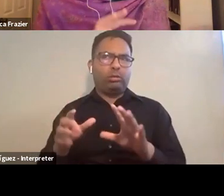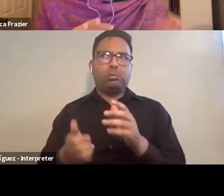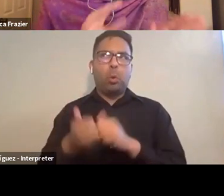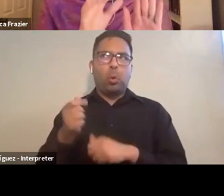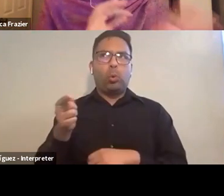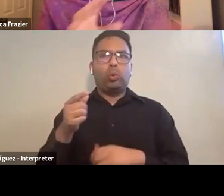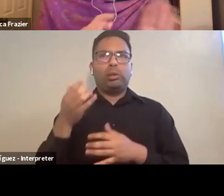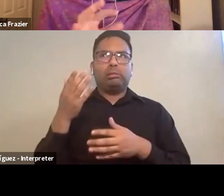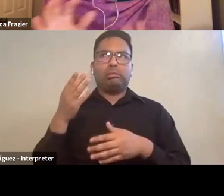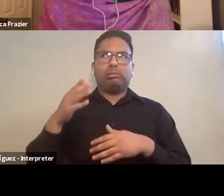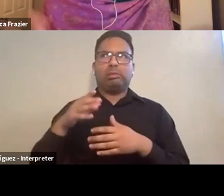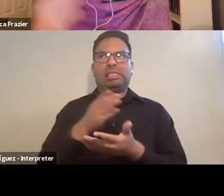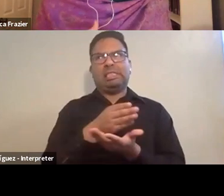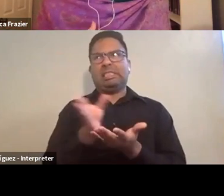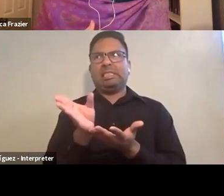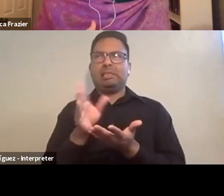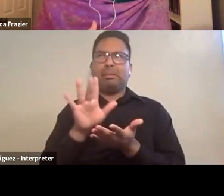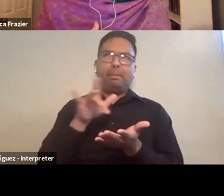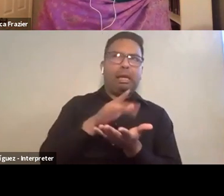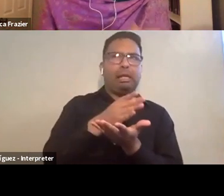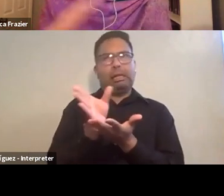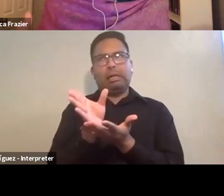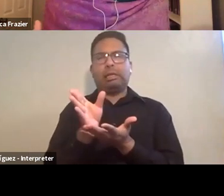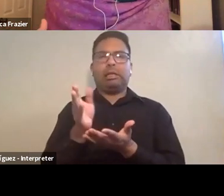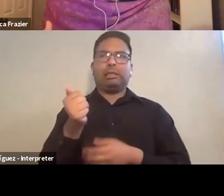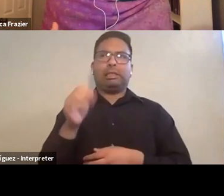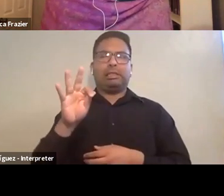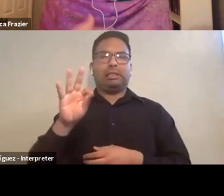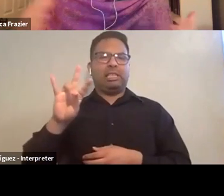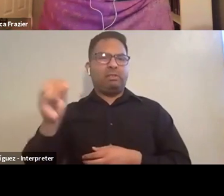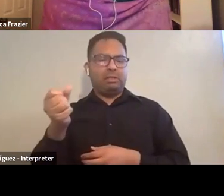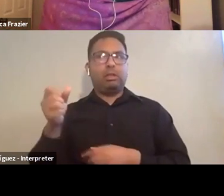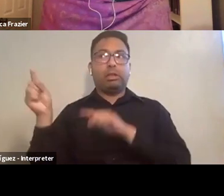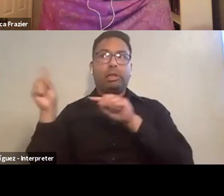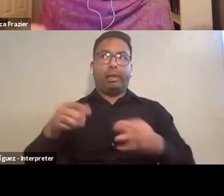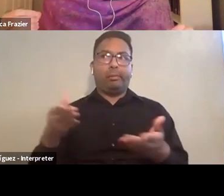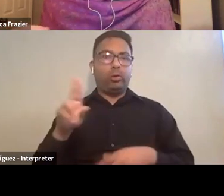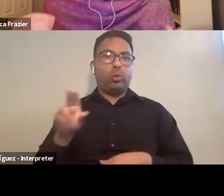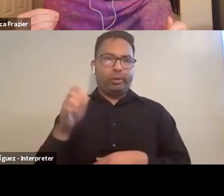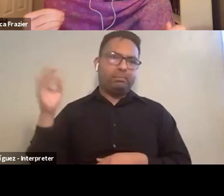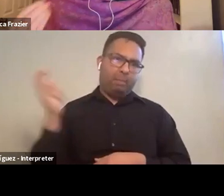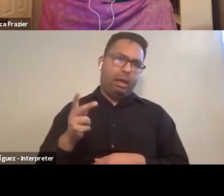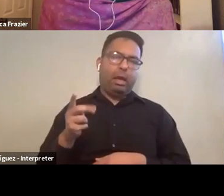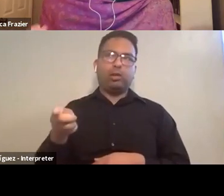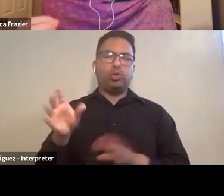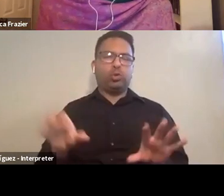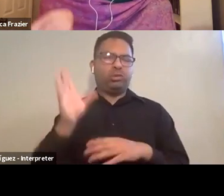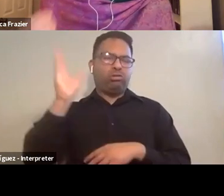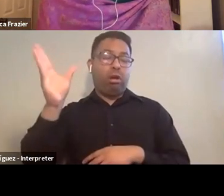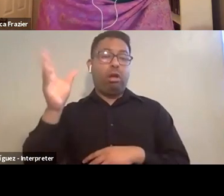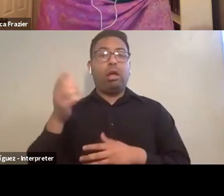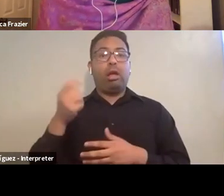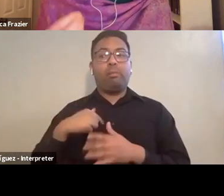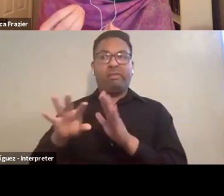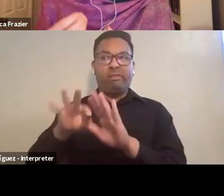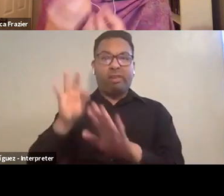1970s or mid 1970s that she came back to the United States and was doing these talks. That was, and what I found was it was more geared